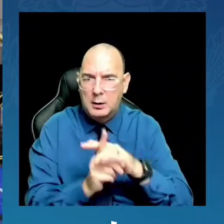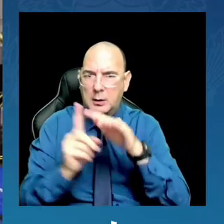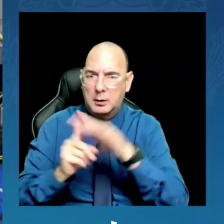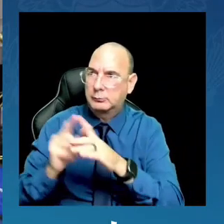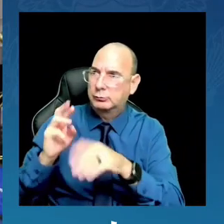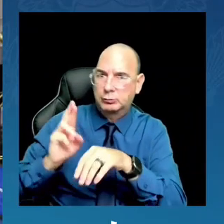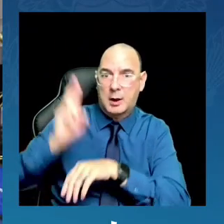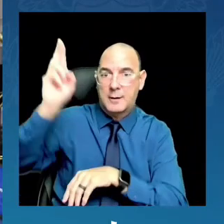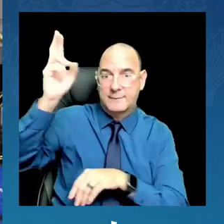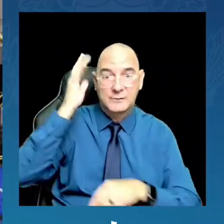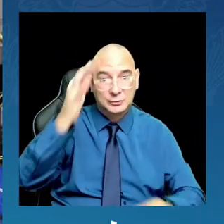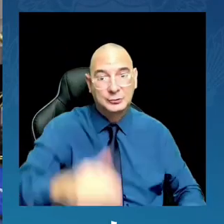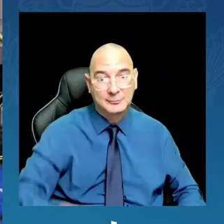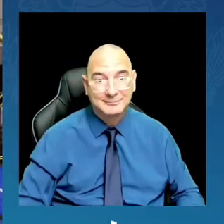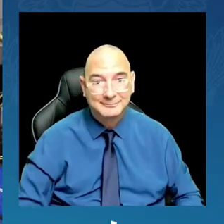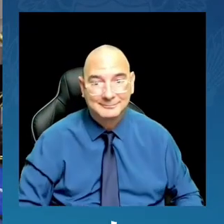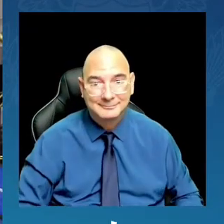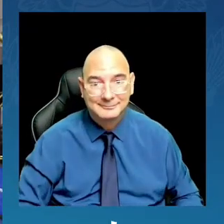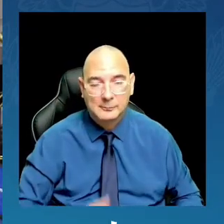I am too.